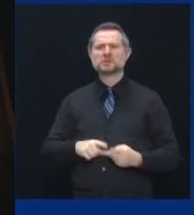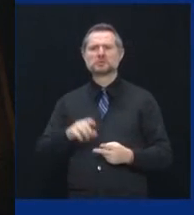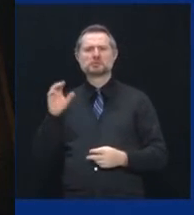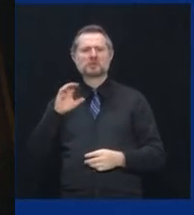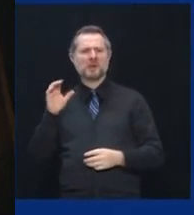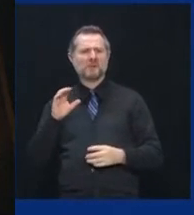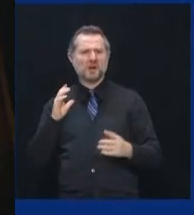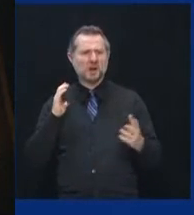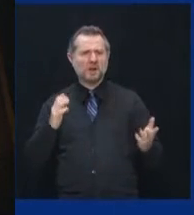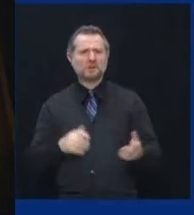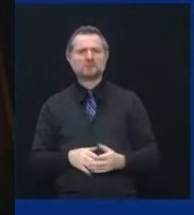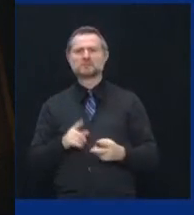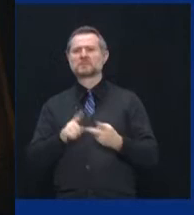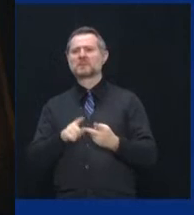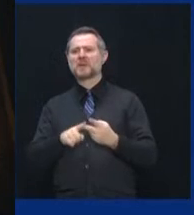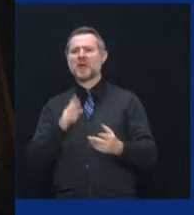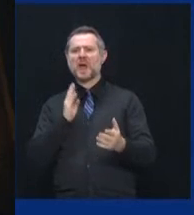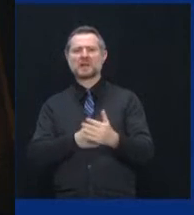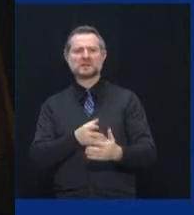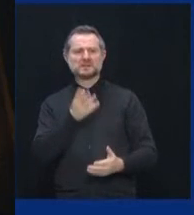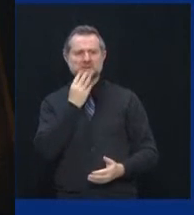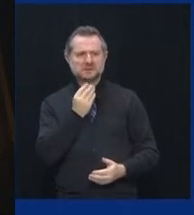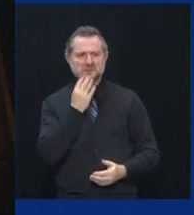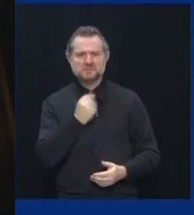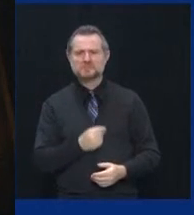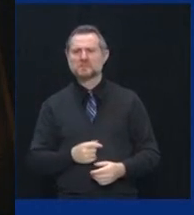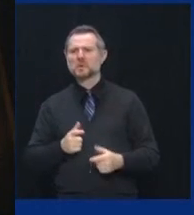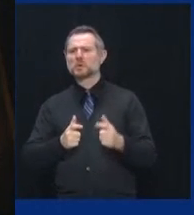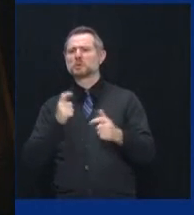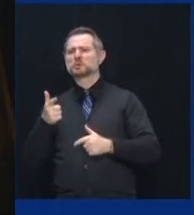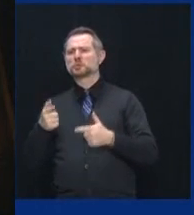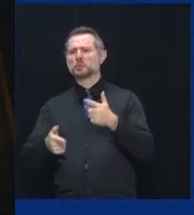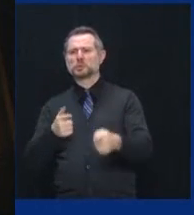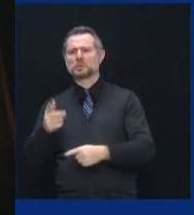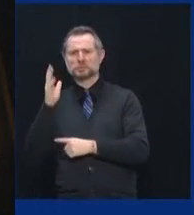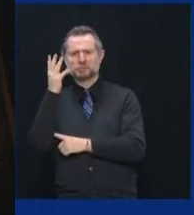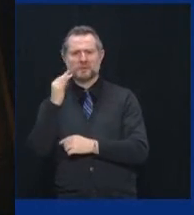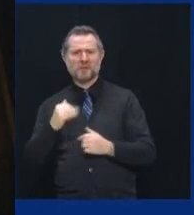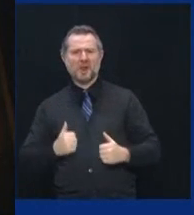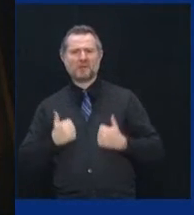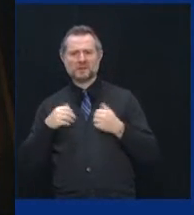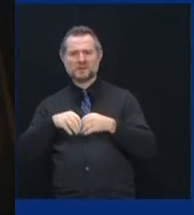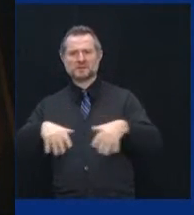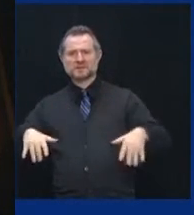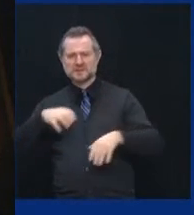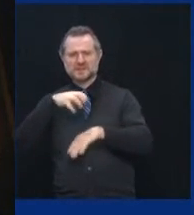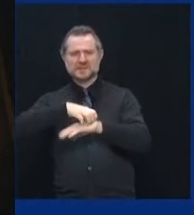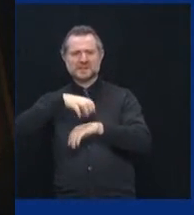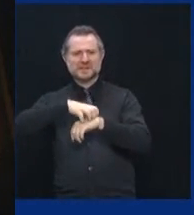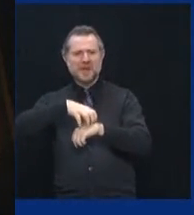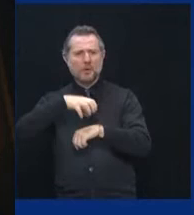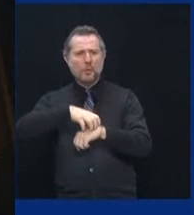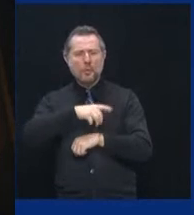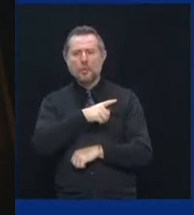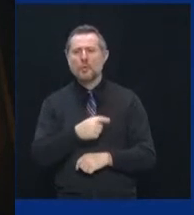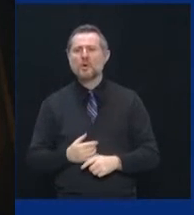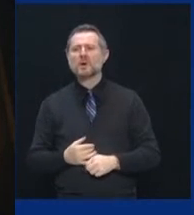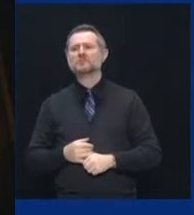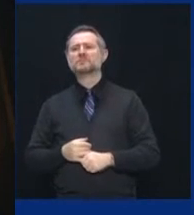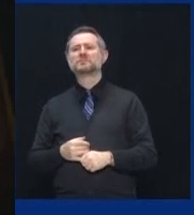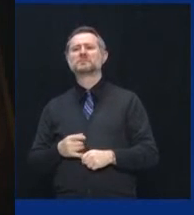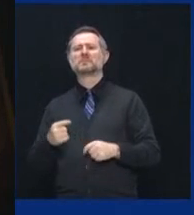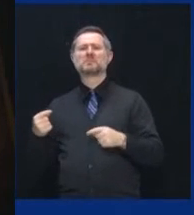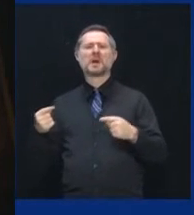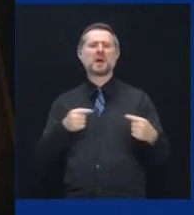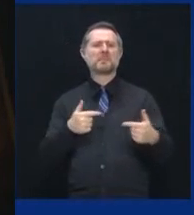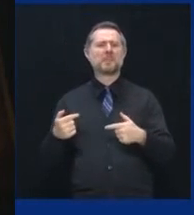the anti-Semitism and the shootings at the Tree of Life synagogue and across the country. The distrust exploding